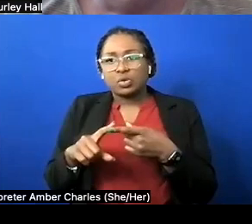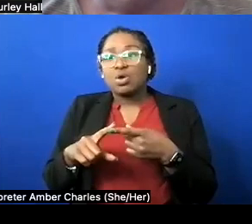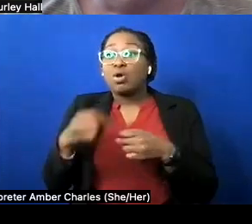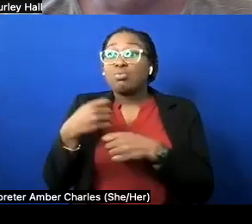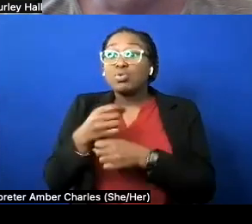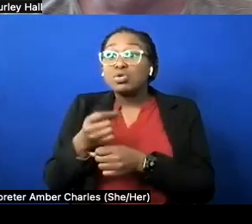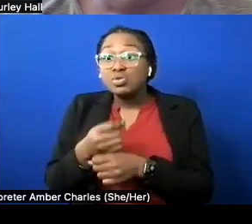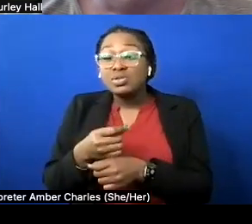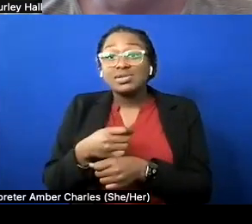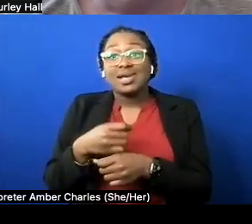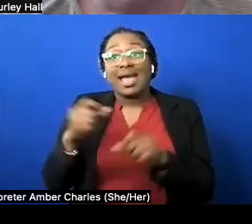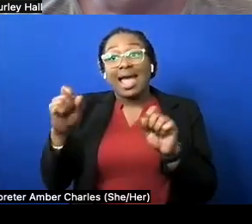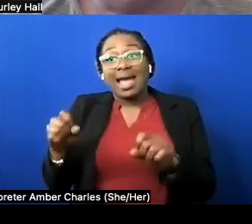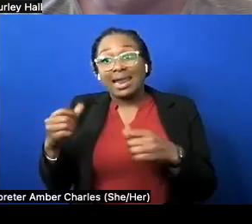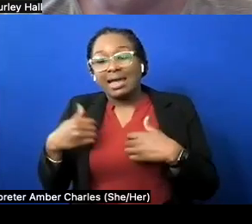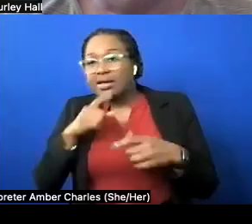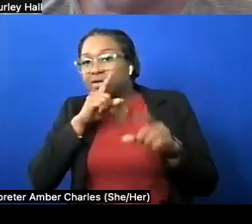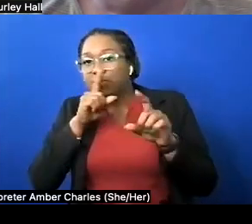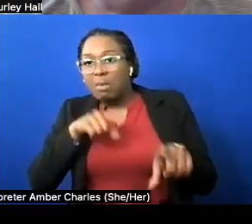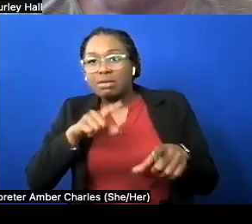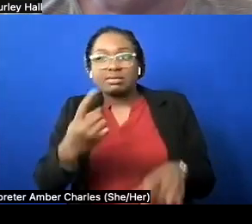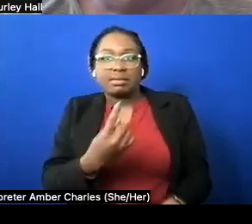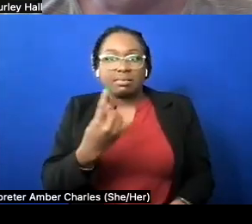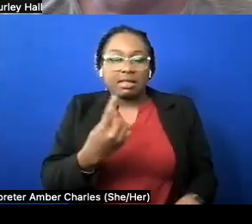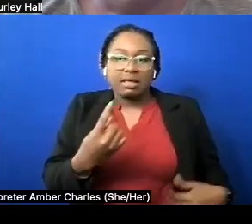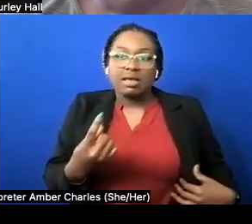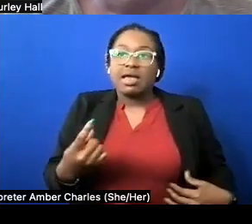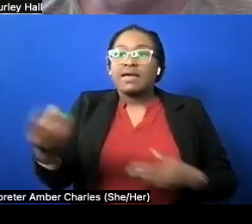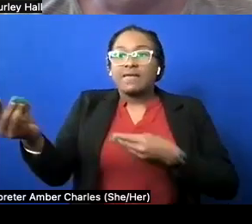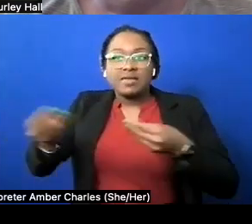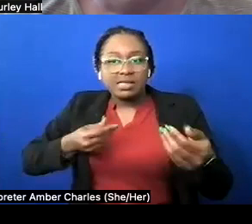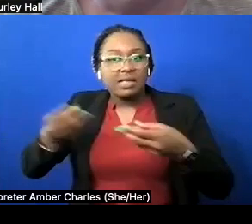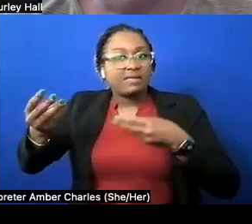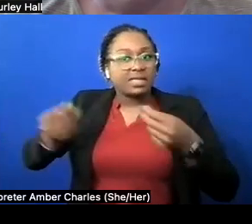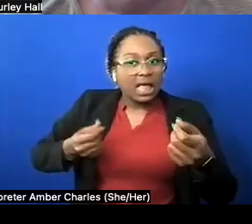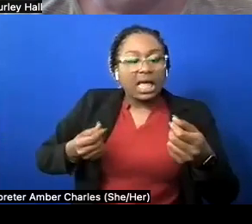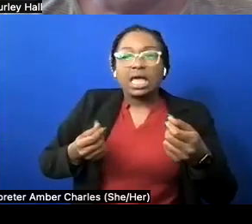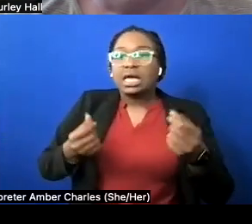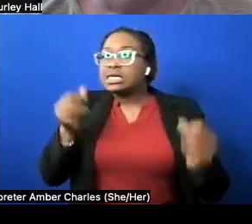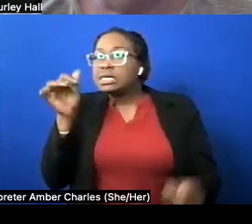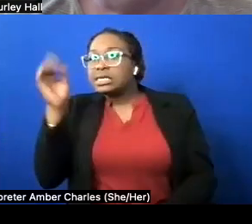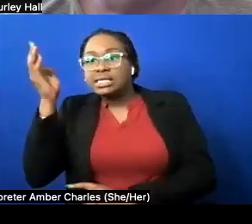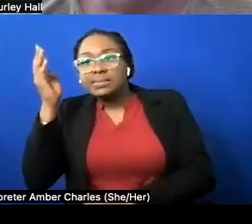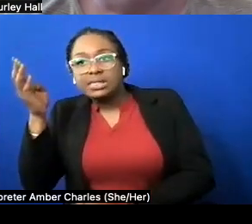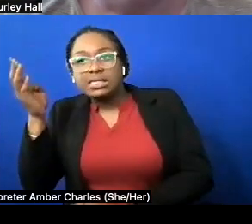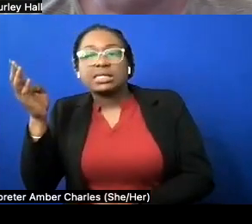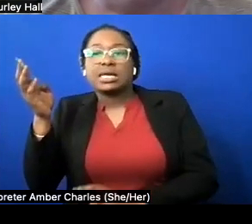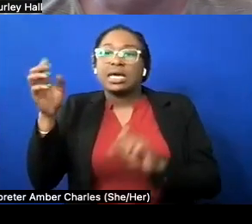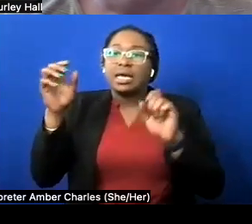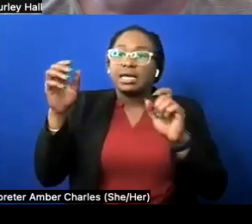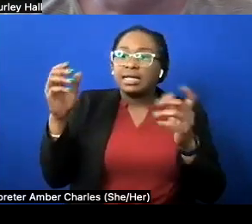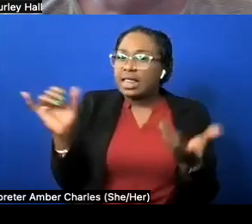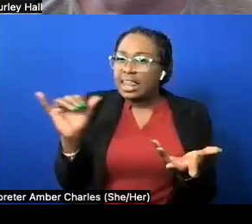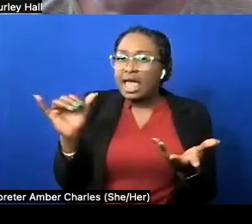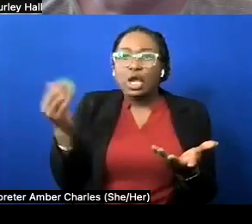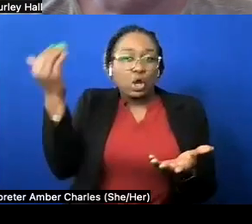produce and have a response to something and facilitate here and speak there and be sort of like